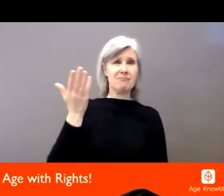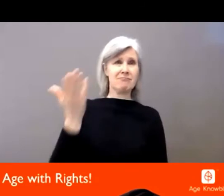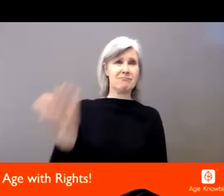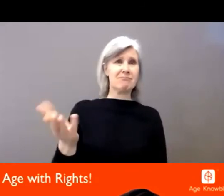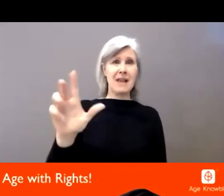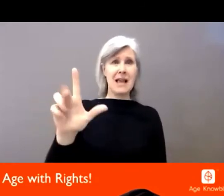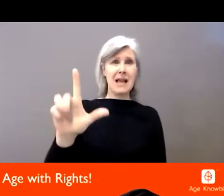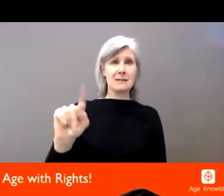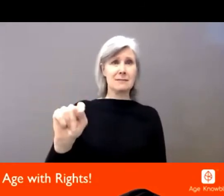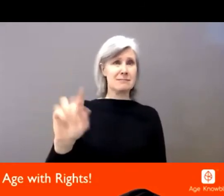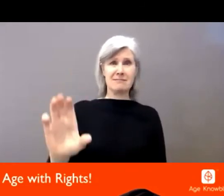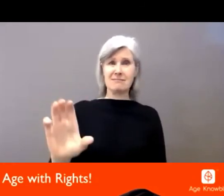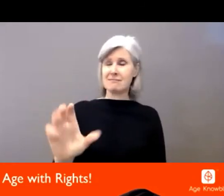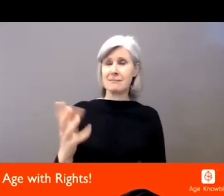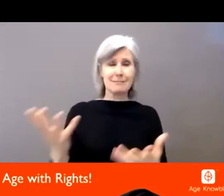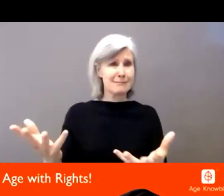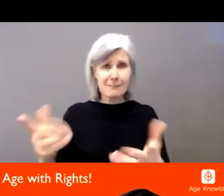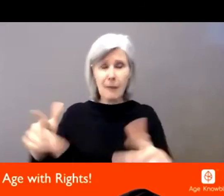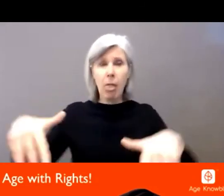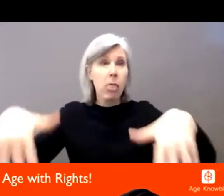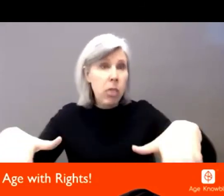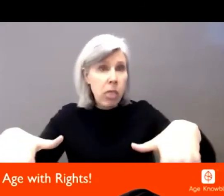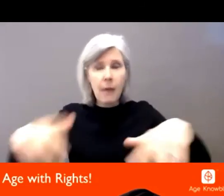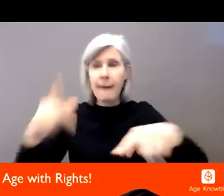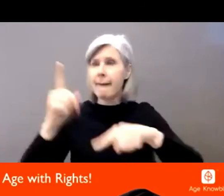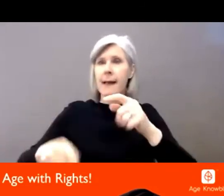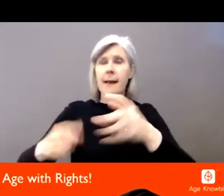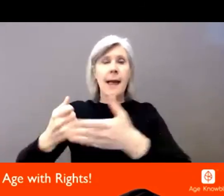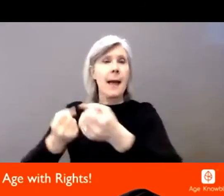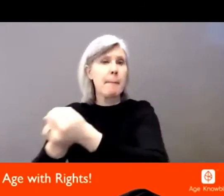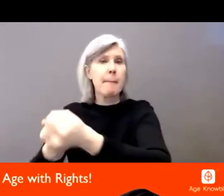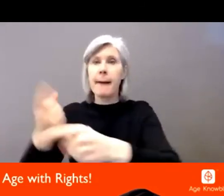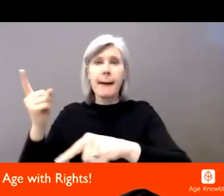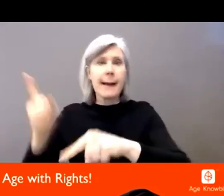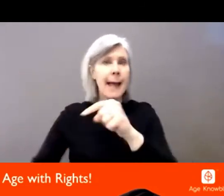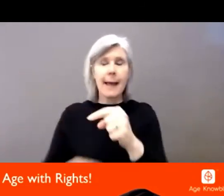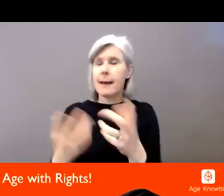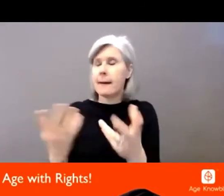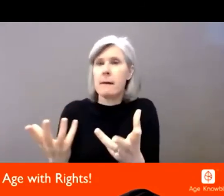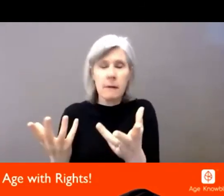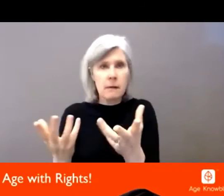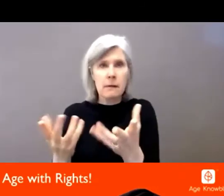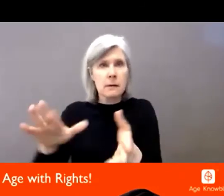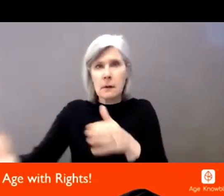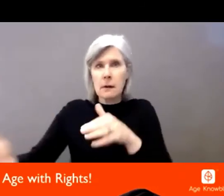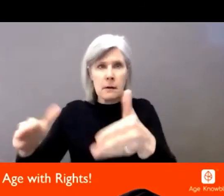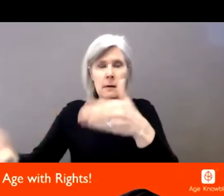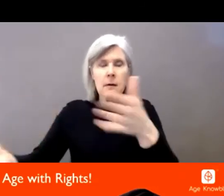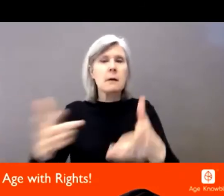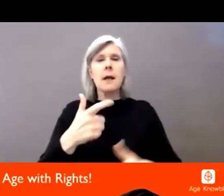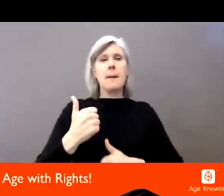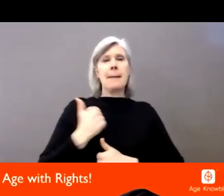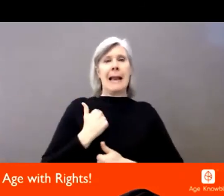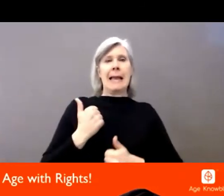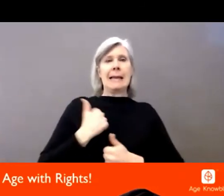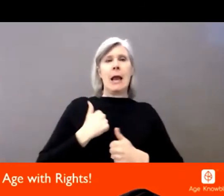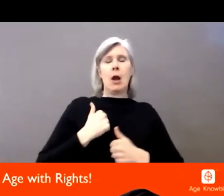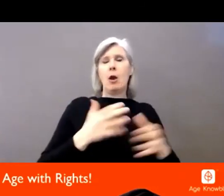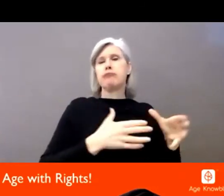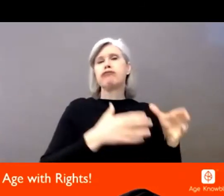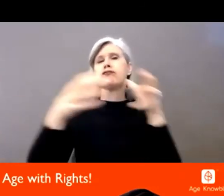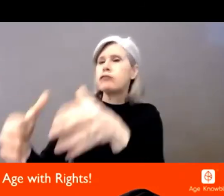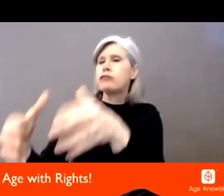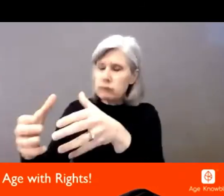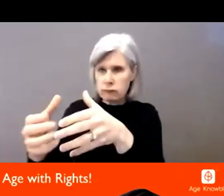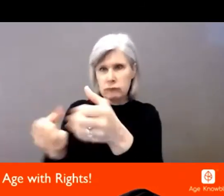the Canadian military had to go in to help save frail and sick older persons? How could it be